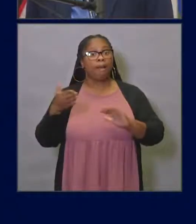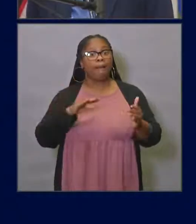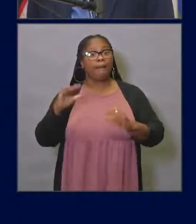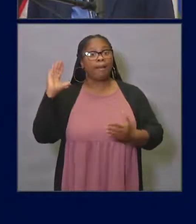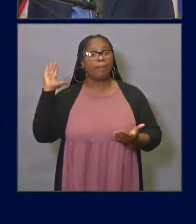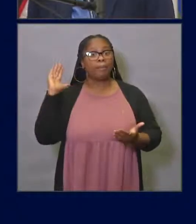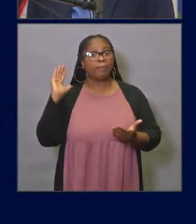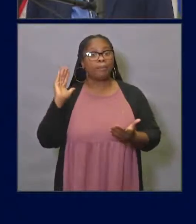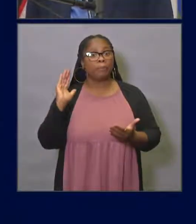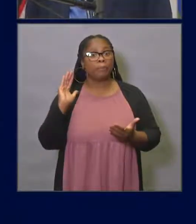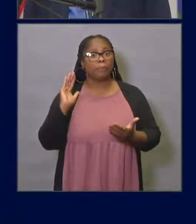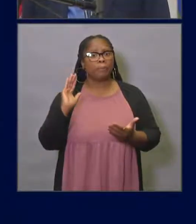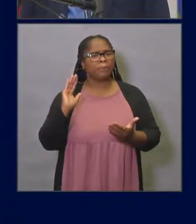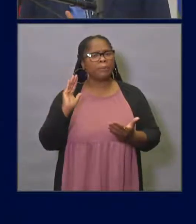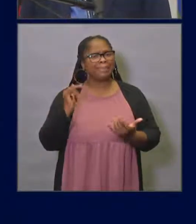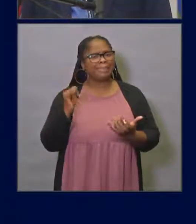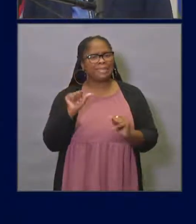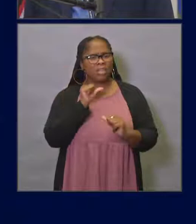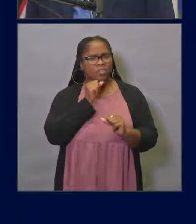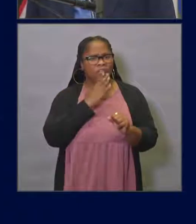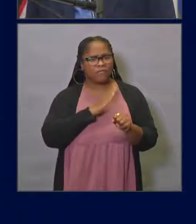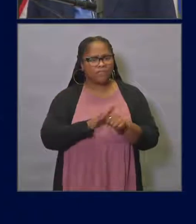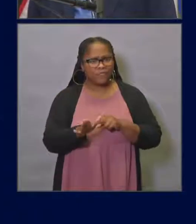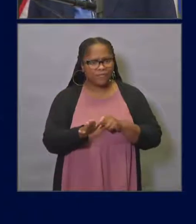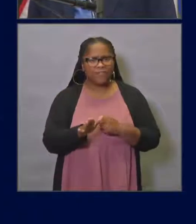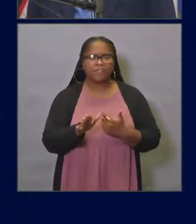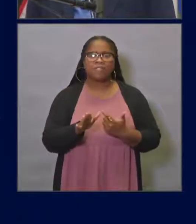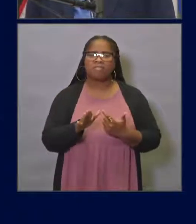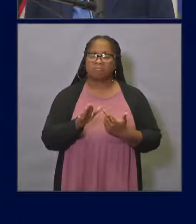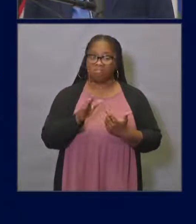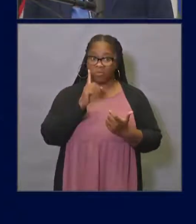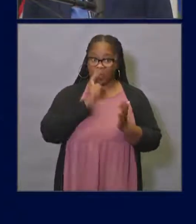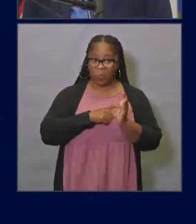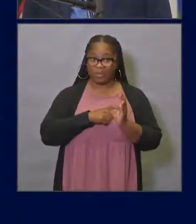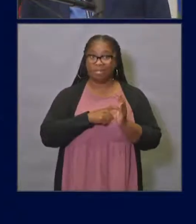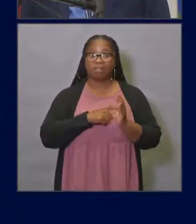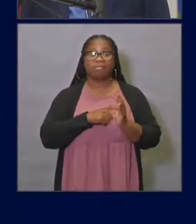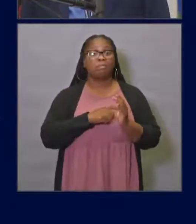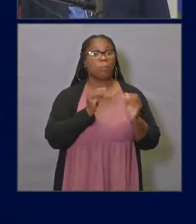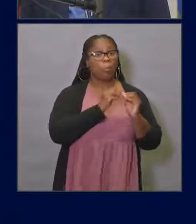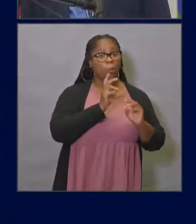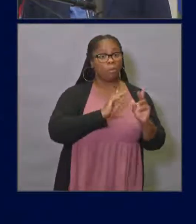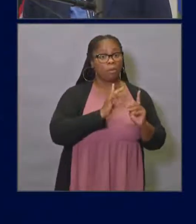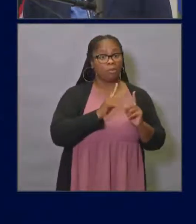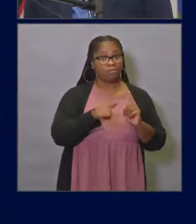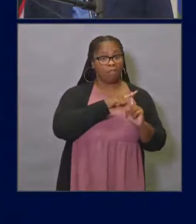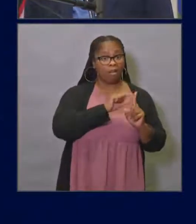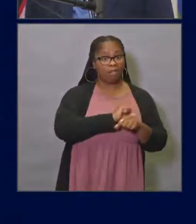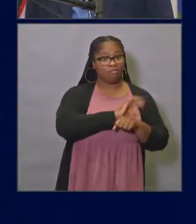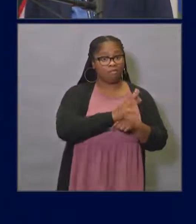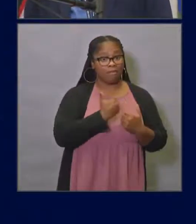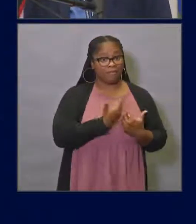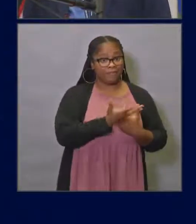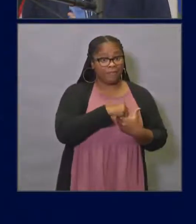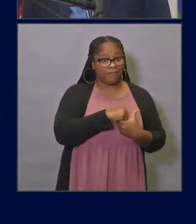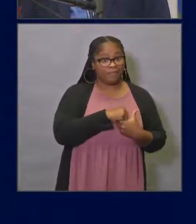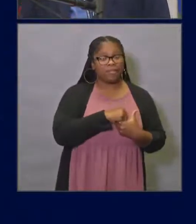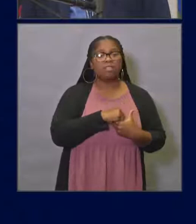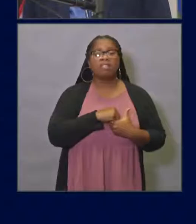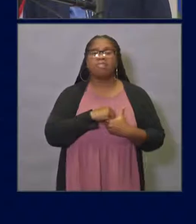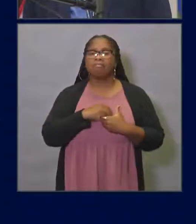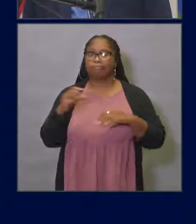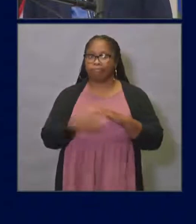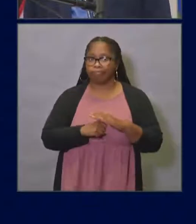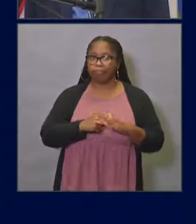remain vigilant because we know that as cases increase, we may again see more hospitalizations and deaths. We